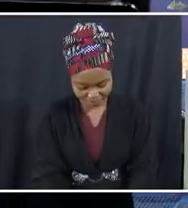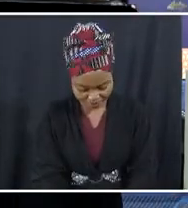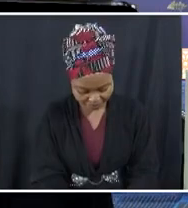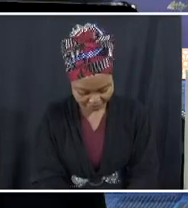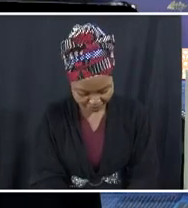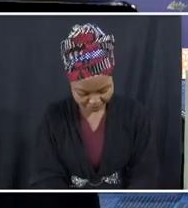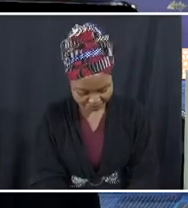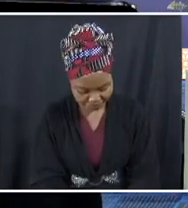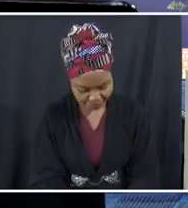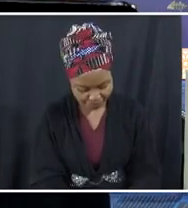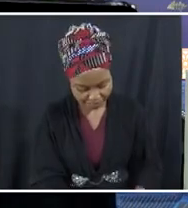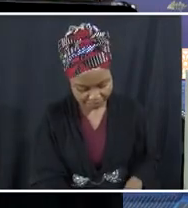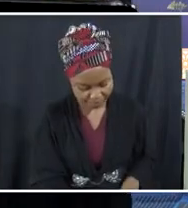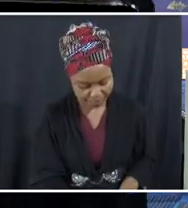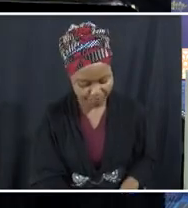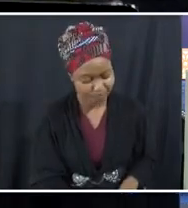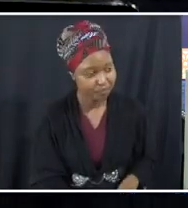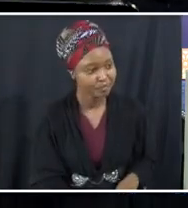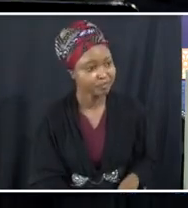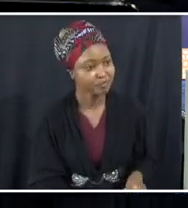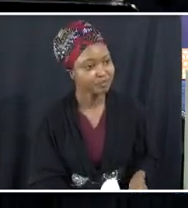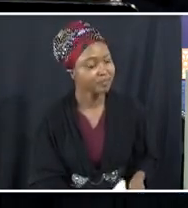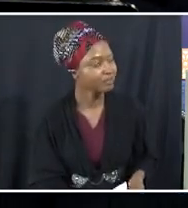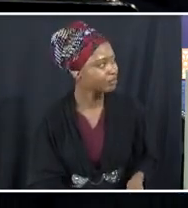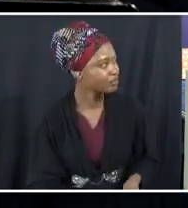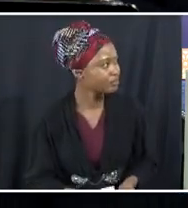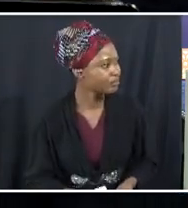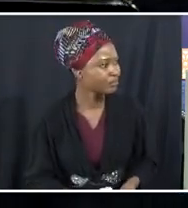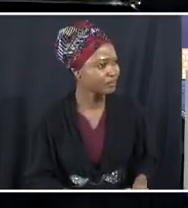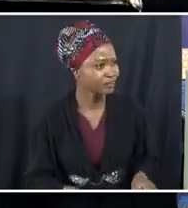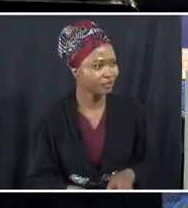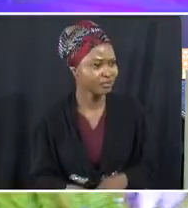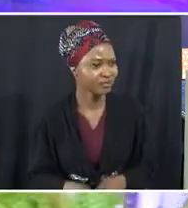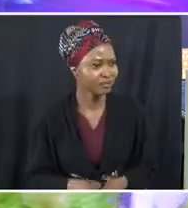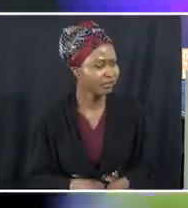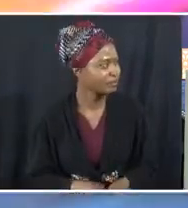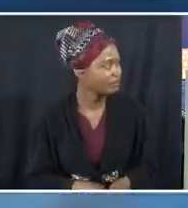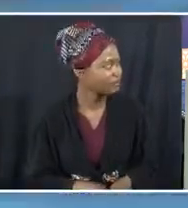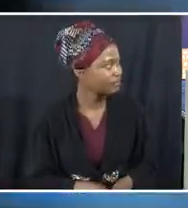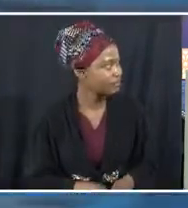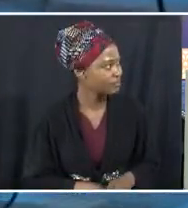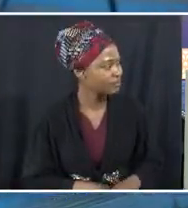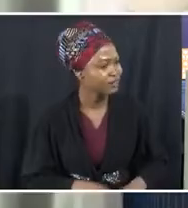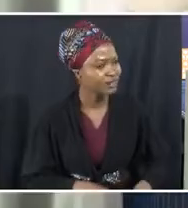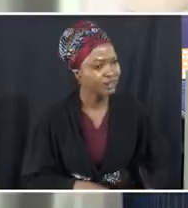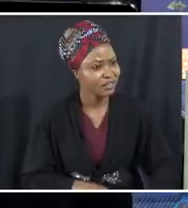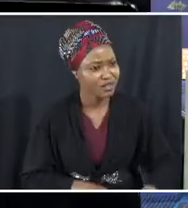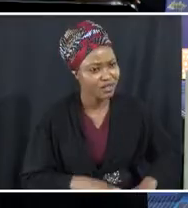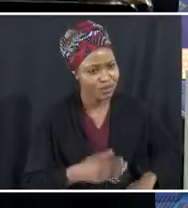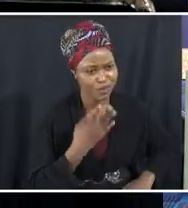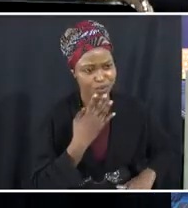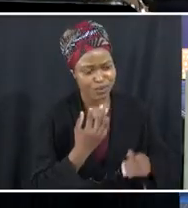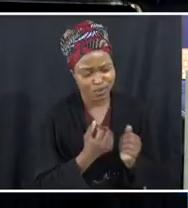home. Amen. Amen. Lift up the trumpet and loud let it ring. Hymn number 213,